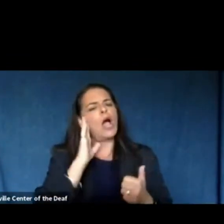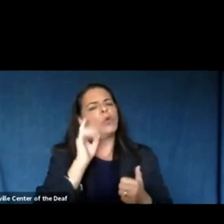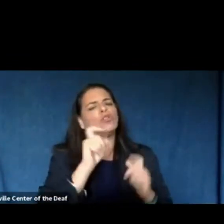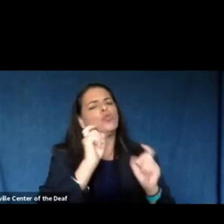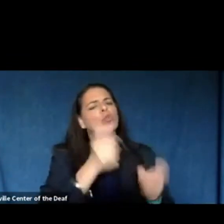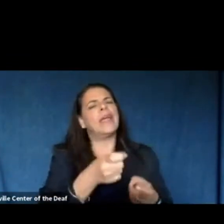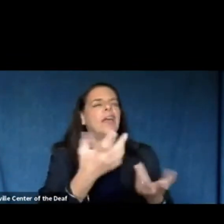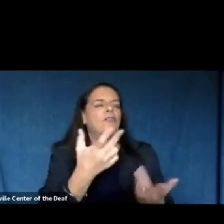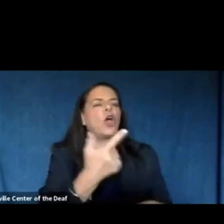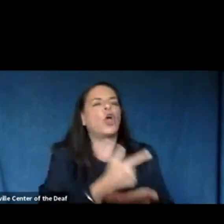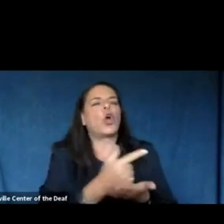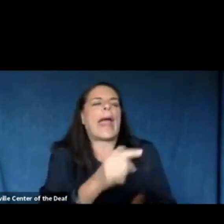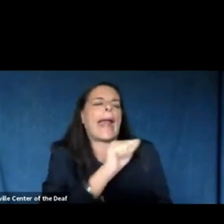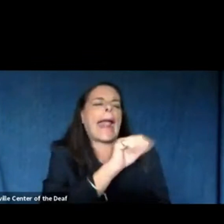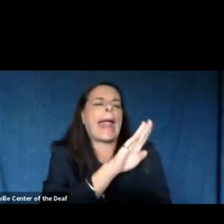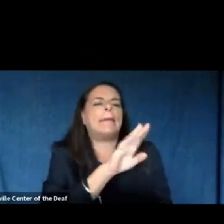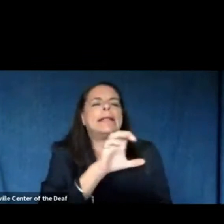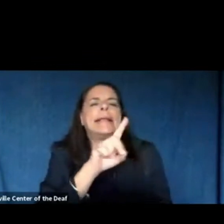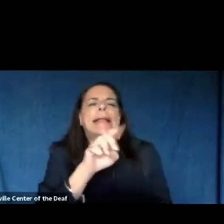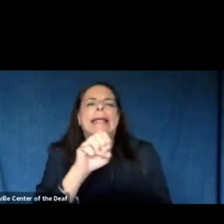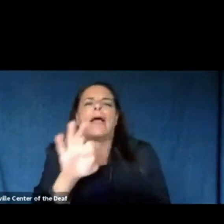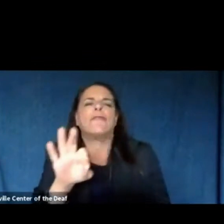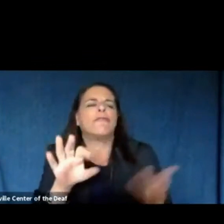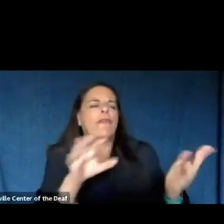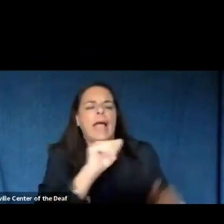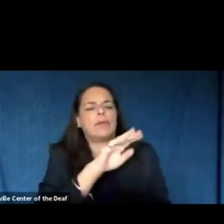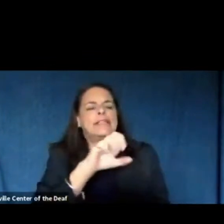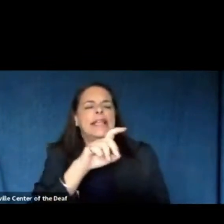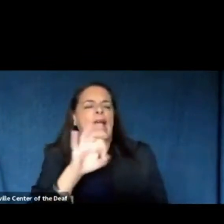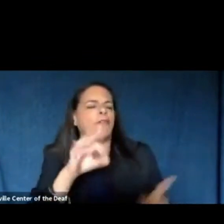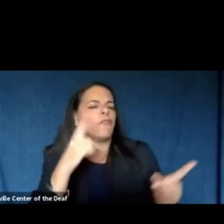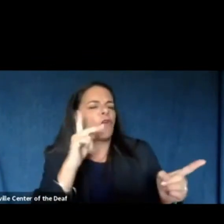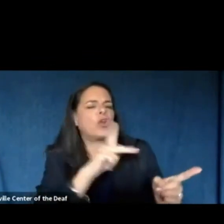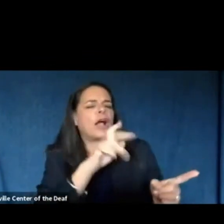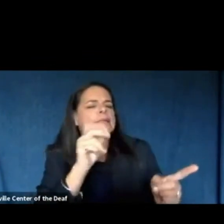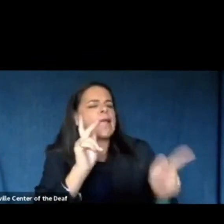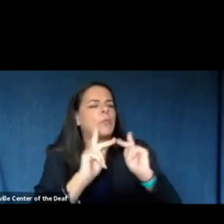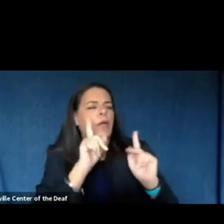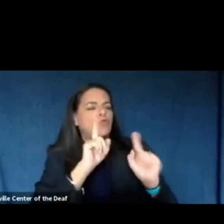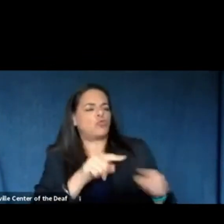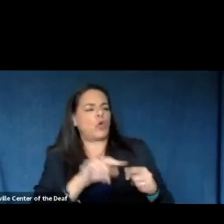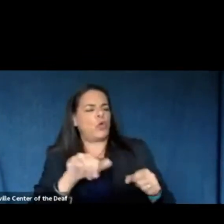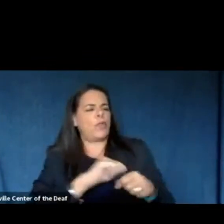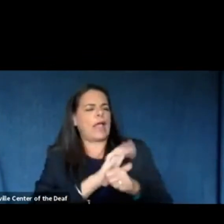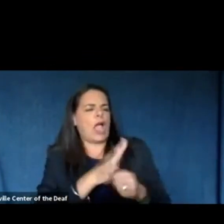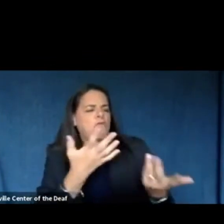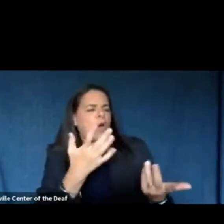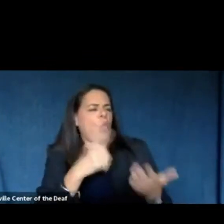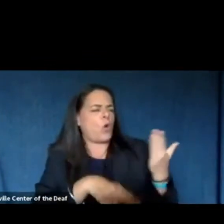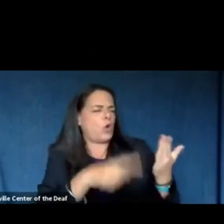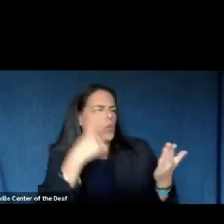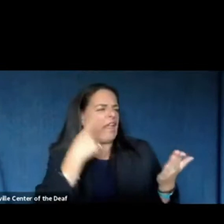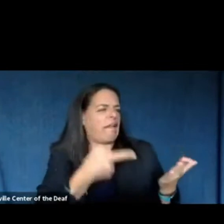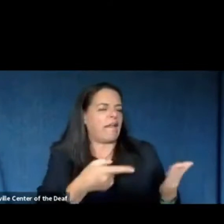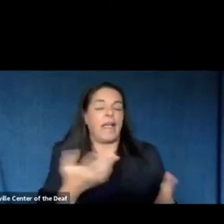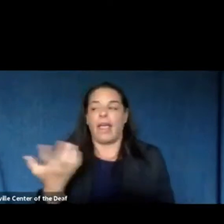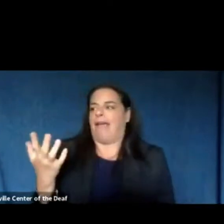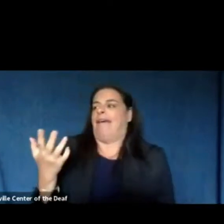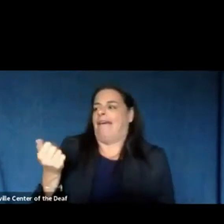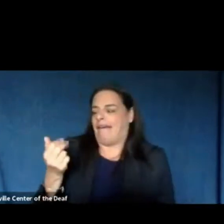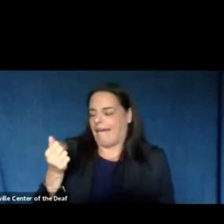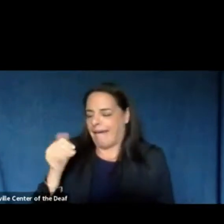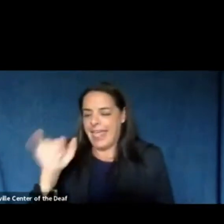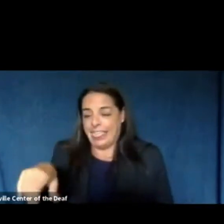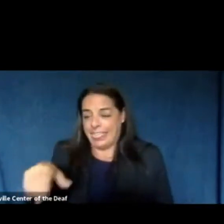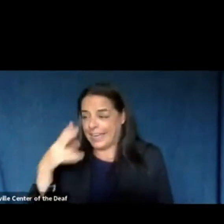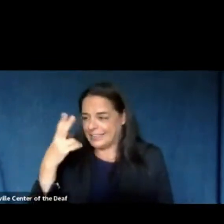residents overall with response to COVID right now, A through F? That's a hard one. When I go out